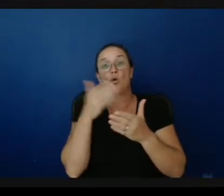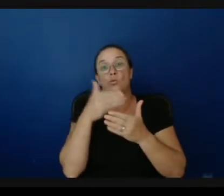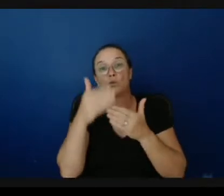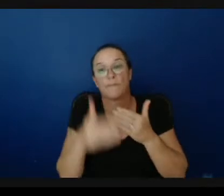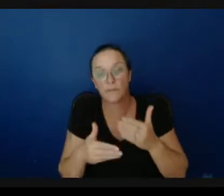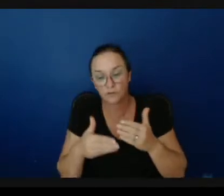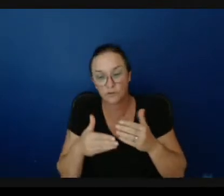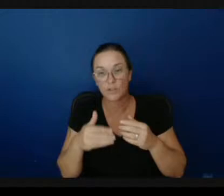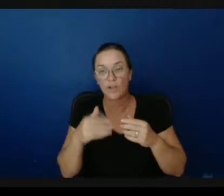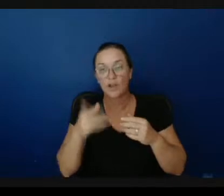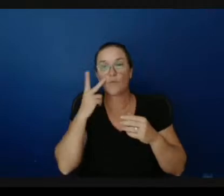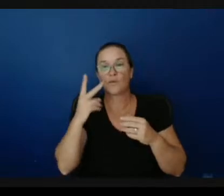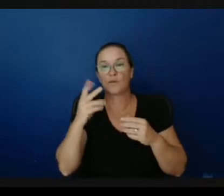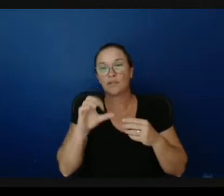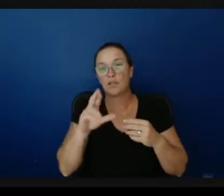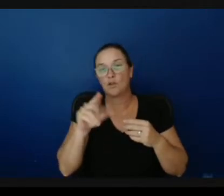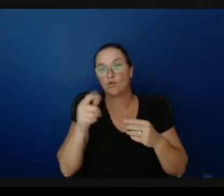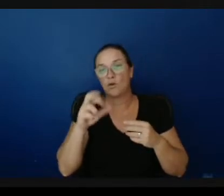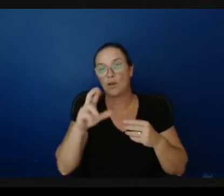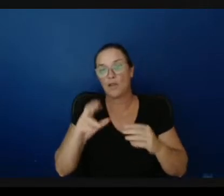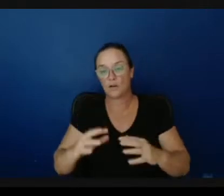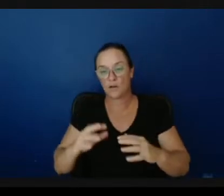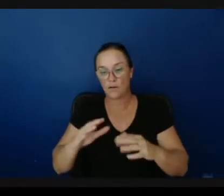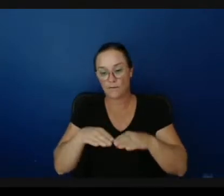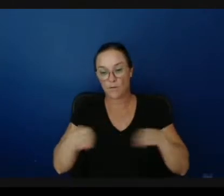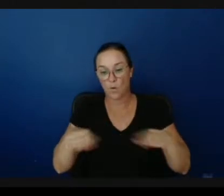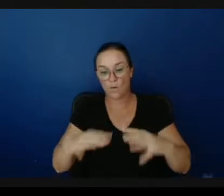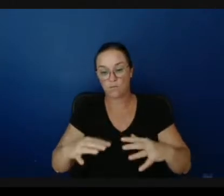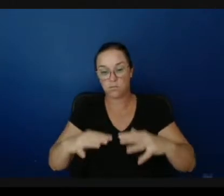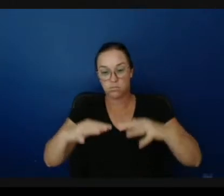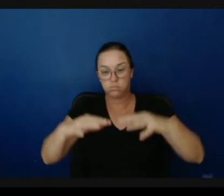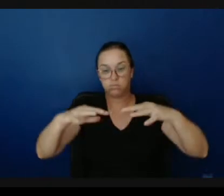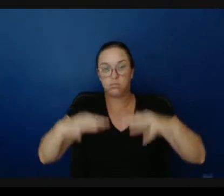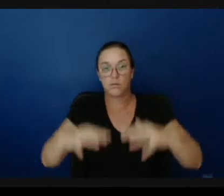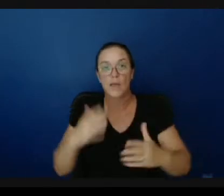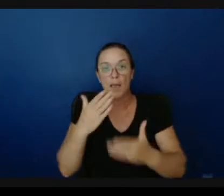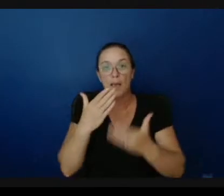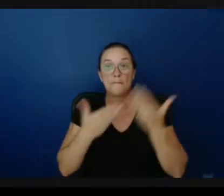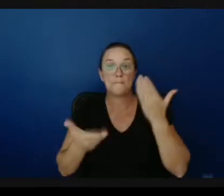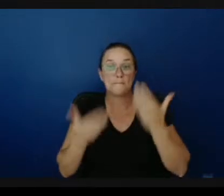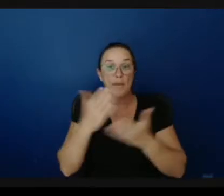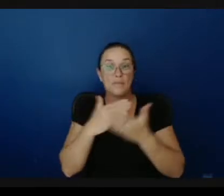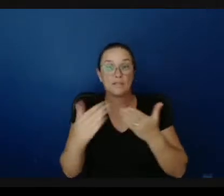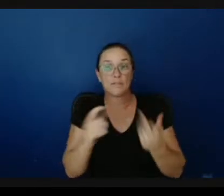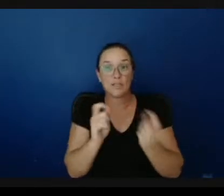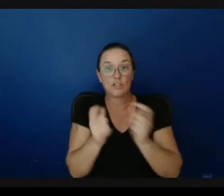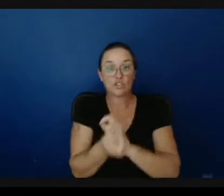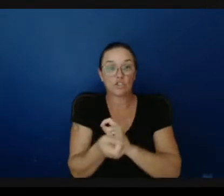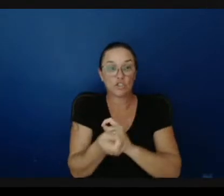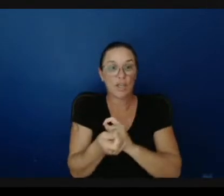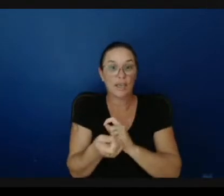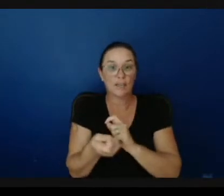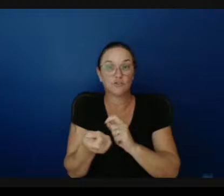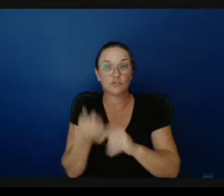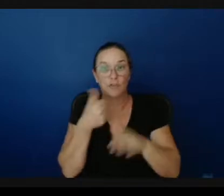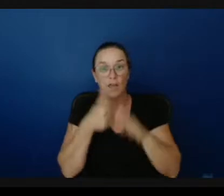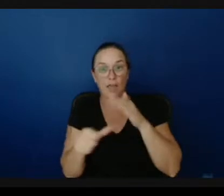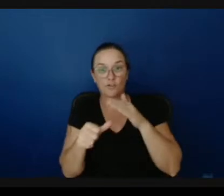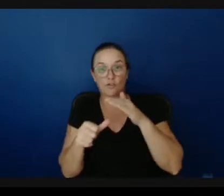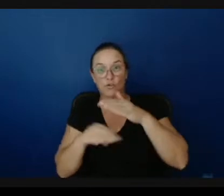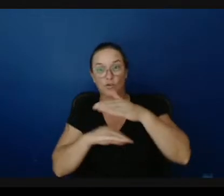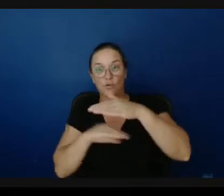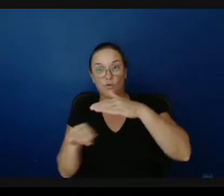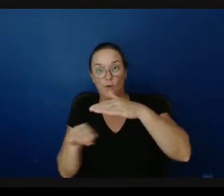time. And that makes me wonder, like, maybe something changed underground, right? And maybe that's why we saw the eruption actually come to an end. Not only do we have